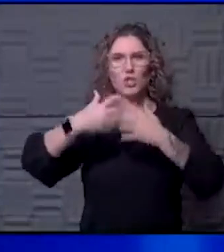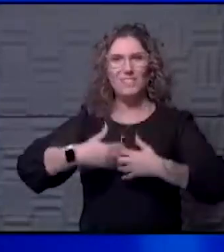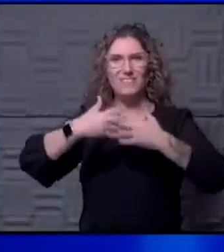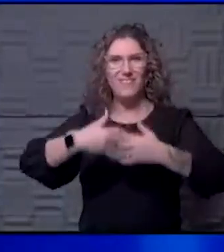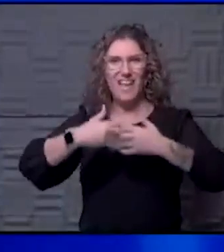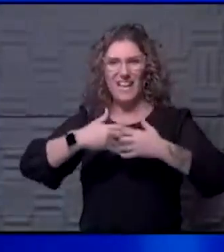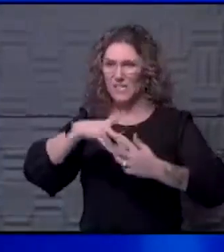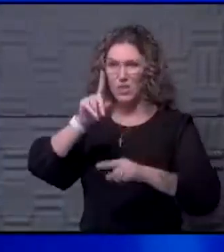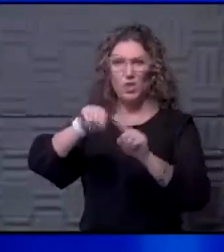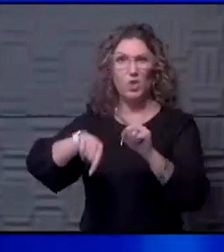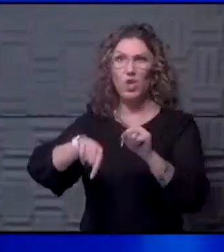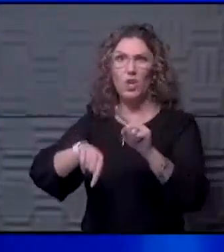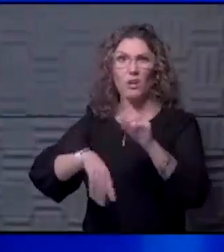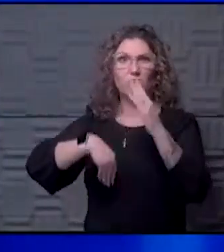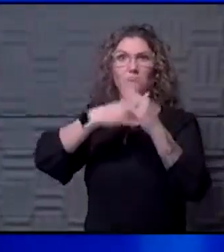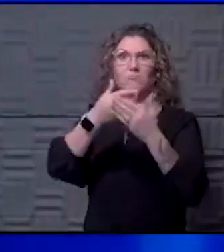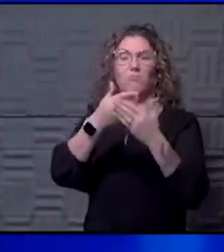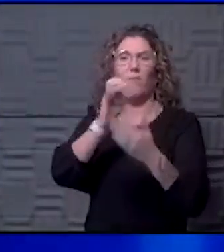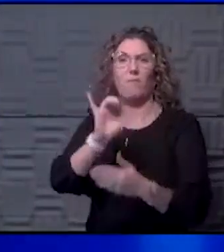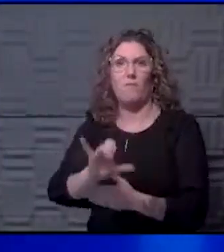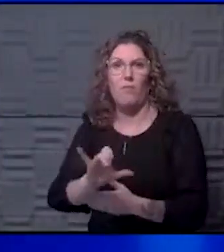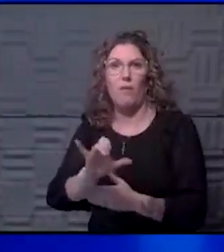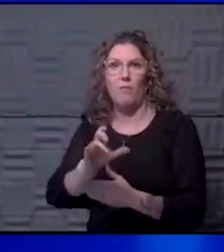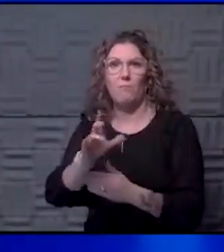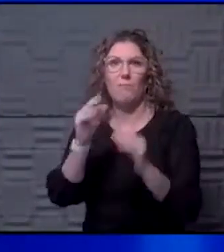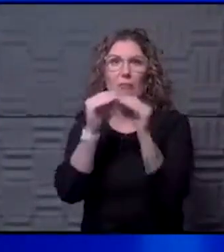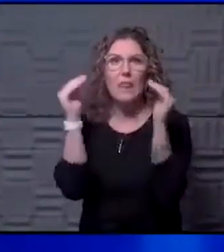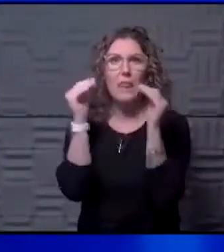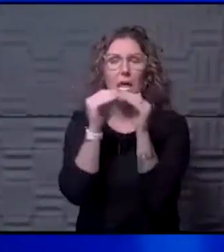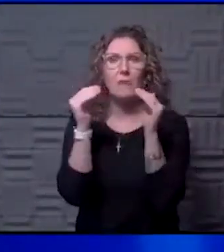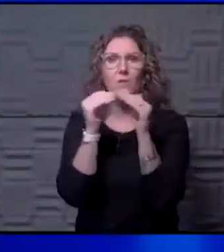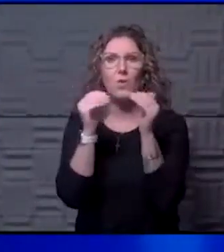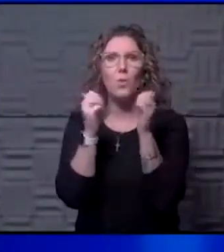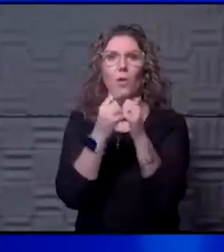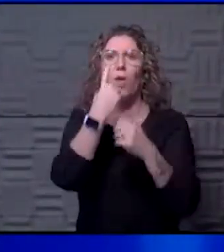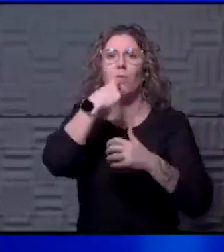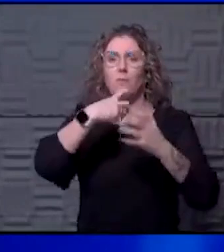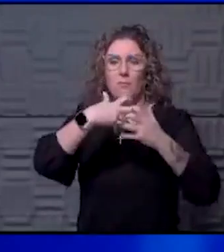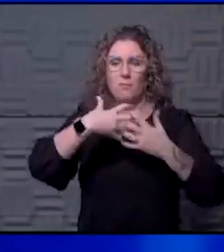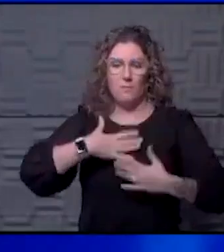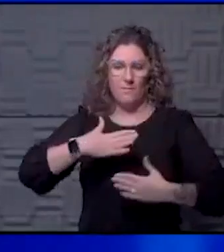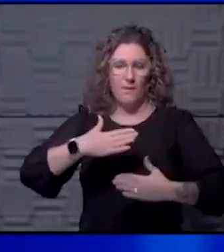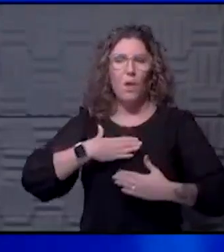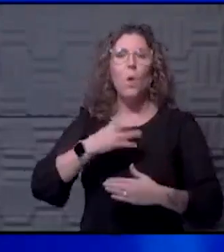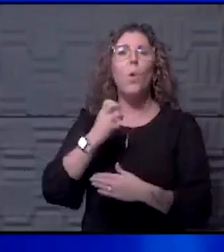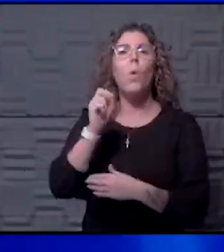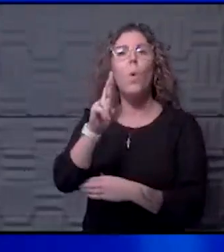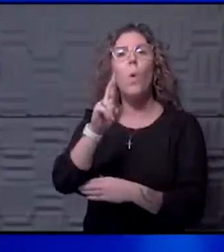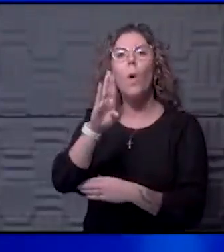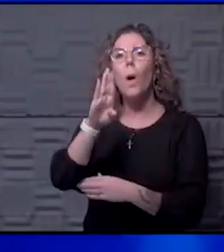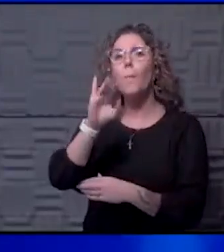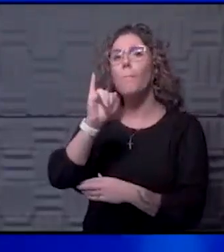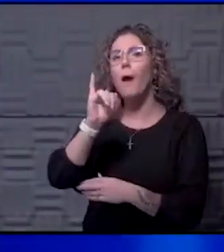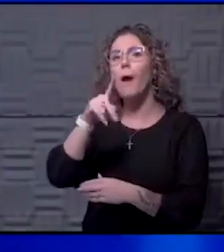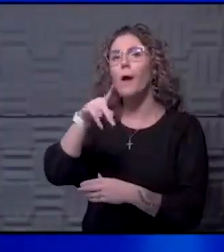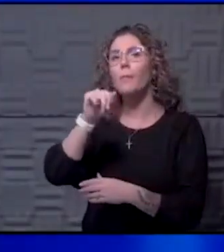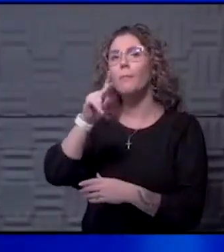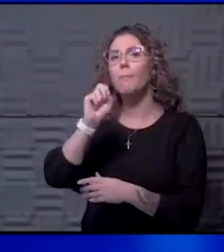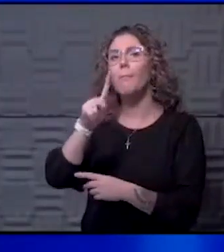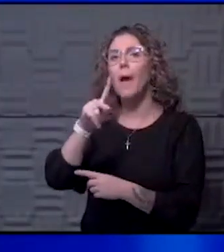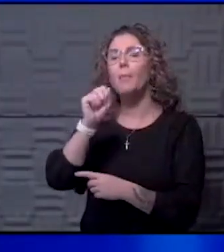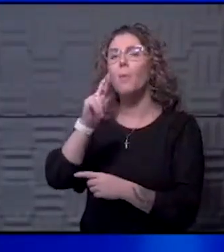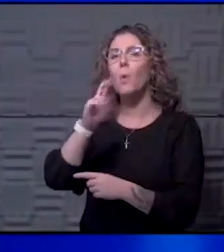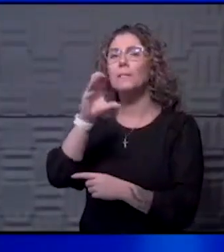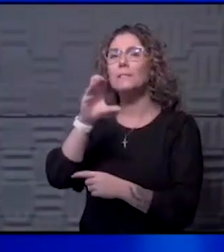we couldn't get to those concentrations unless it was with the use of a ventilator or maybe a BiPAP or CPAP machine. But